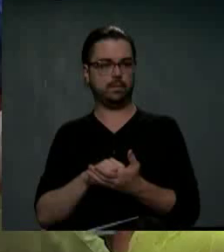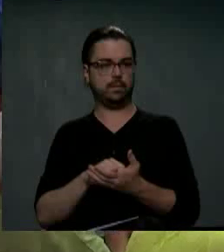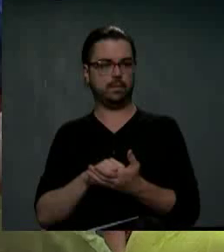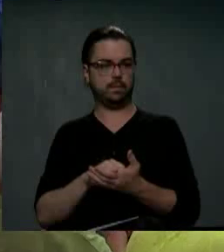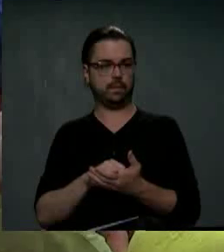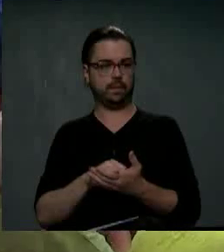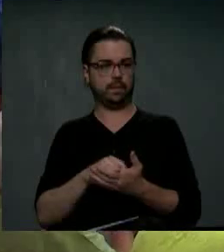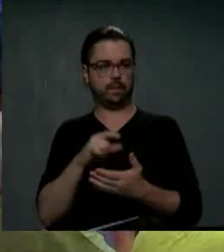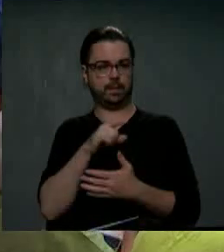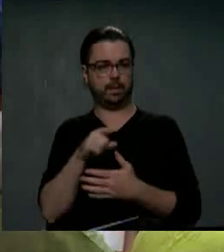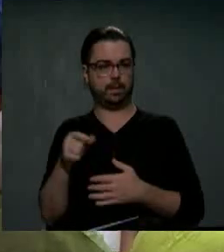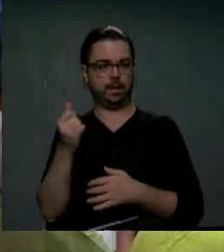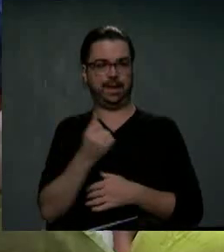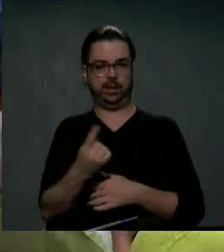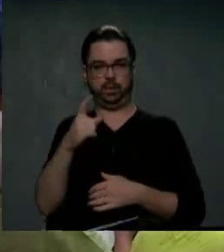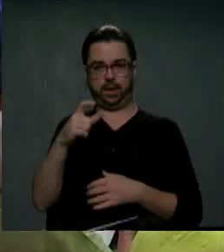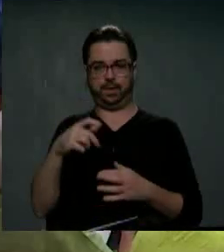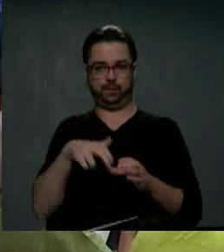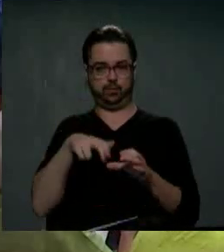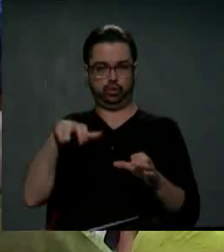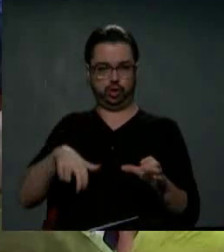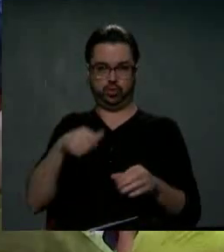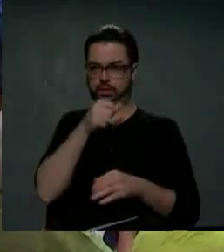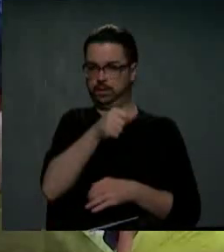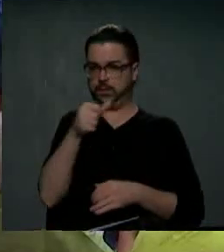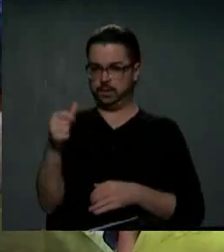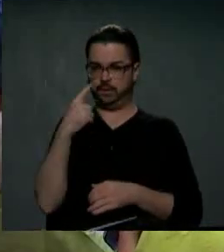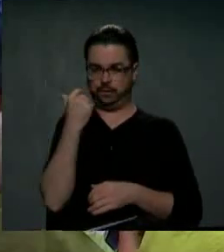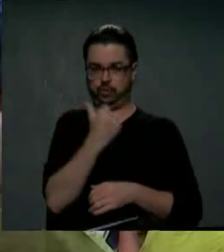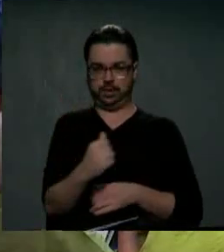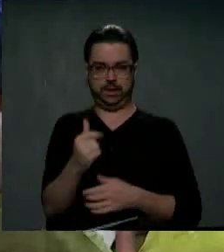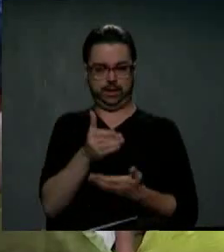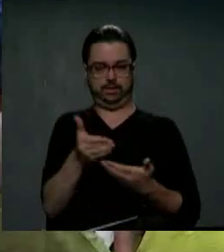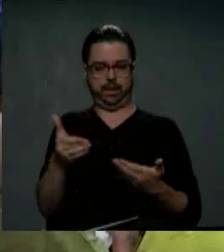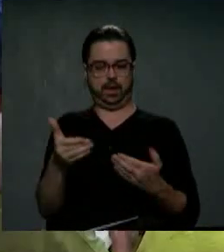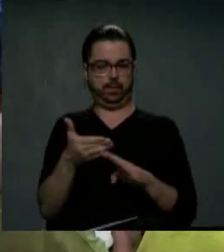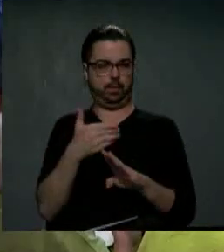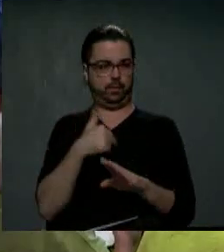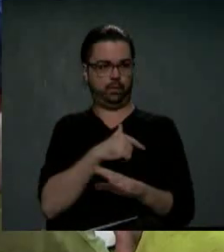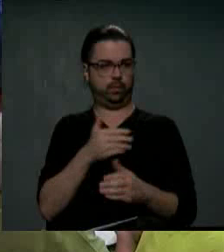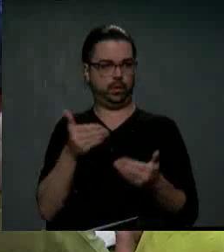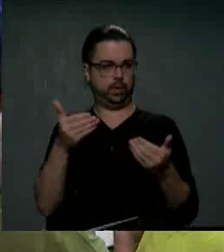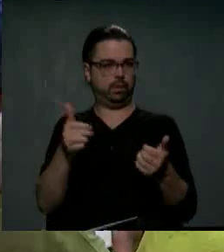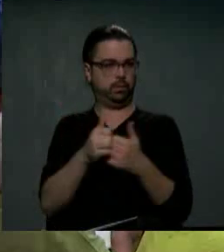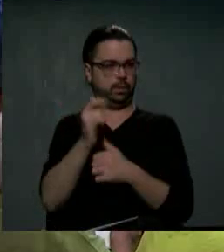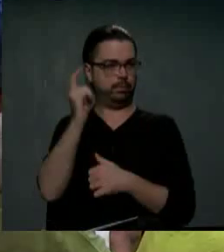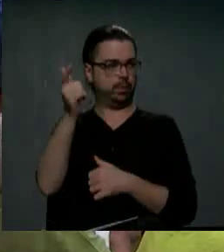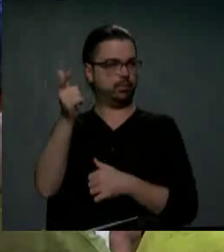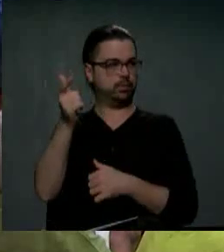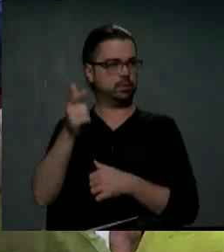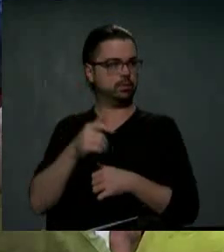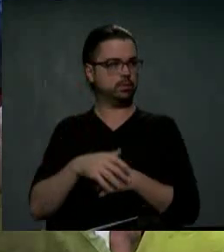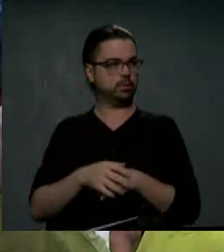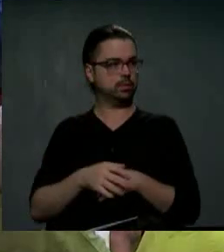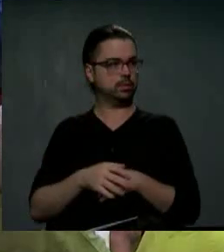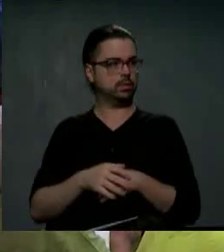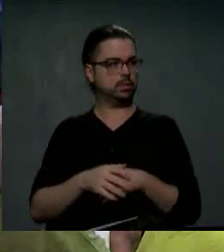does anyone have to recuse themselves for any of the items that are on the consent agenda before we go on with motions? Mr. Chairman,